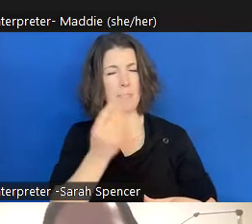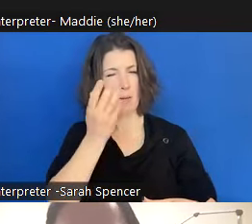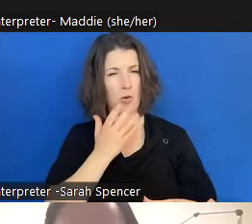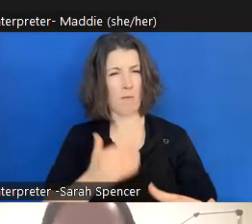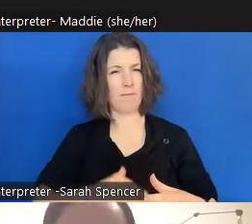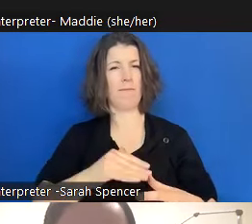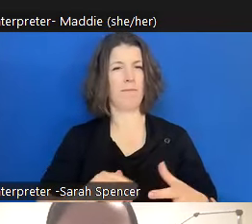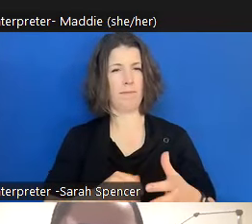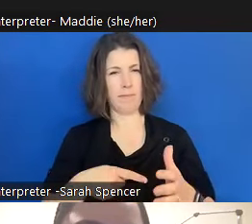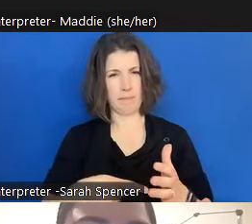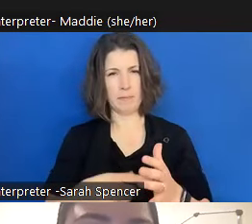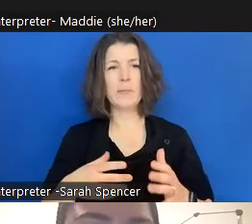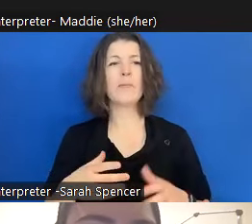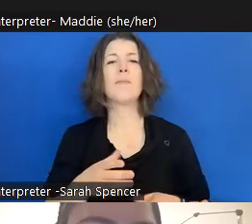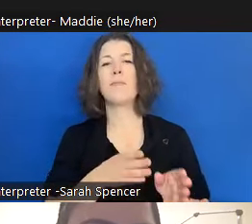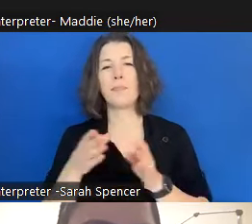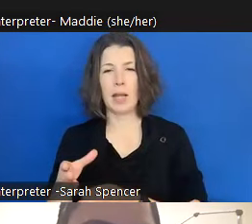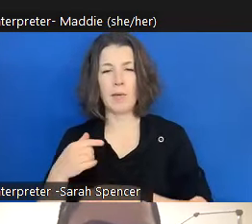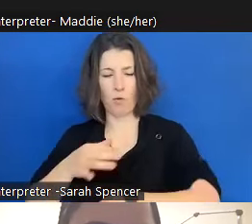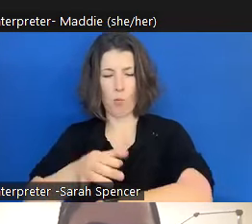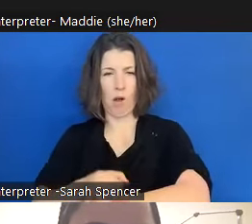put a website of